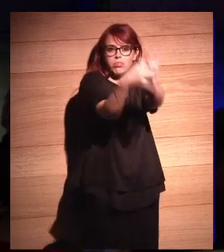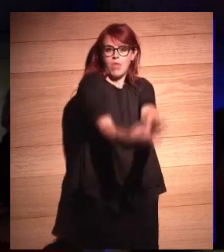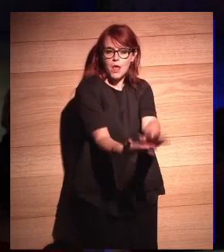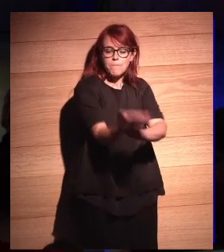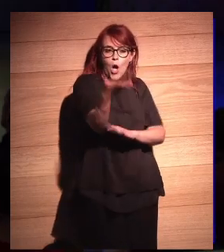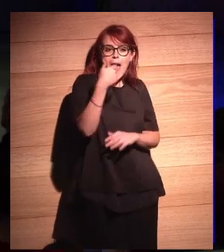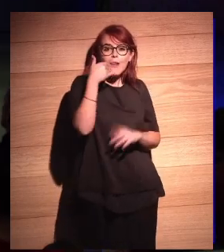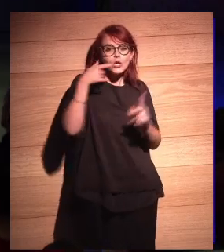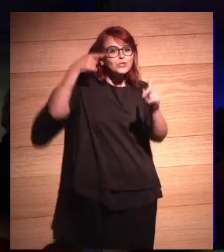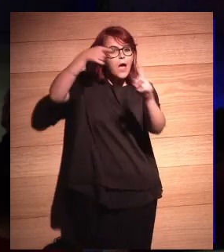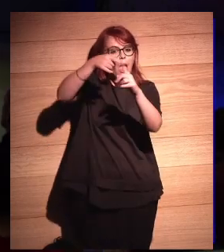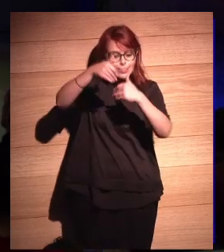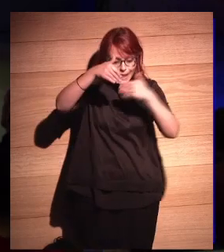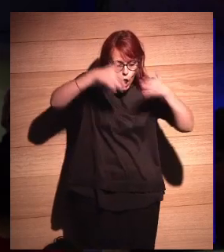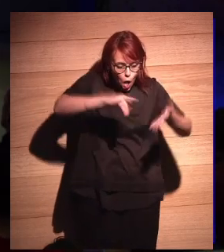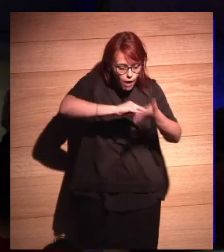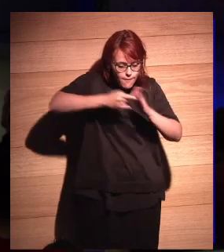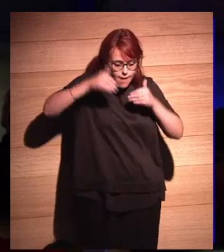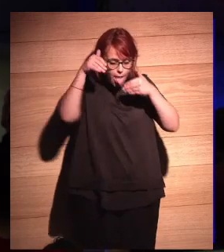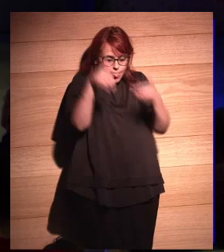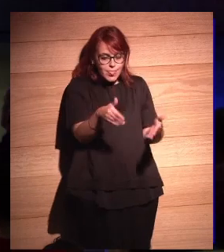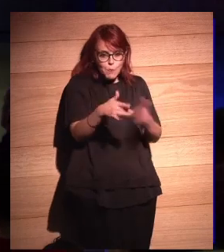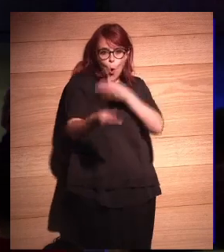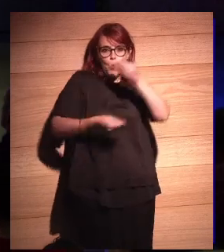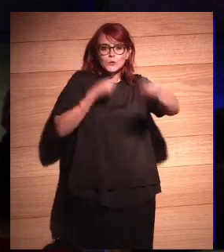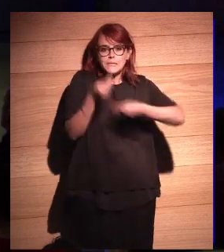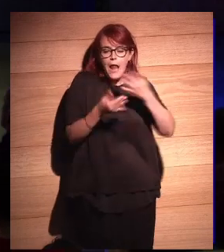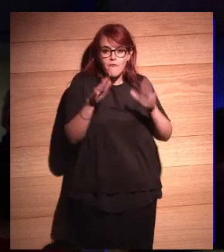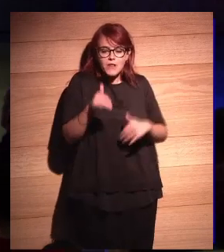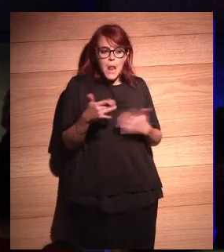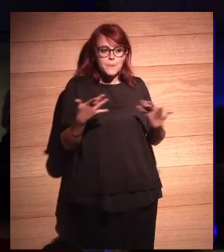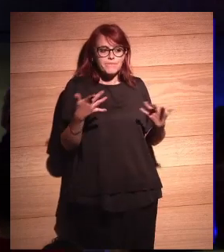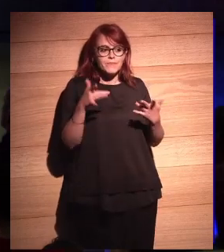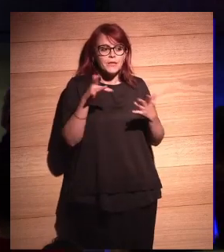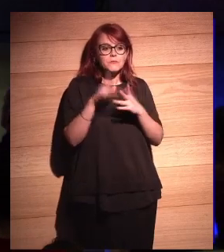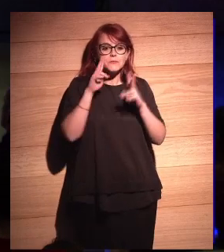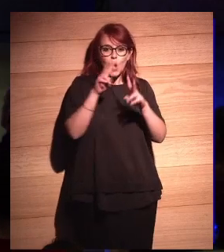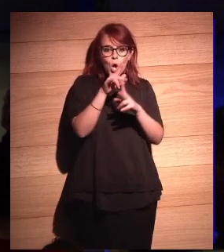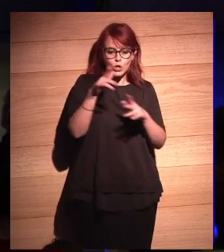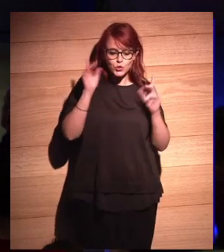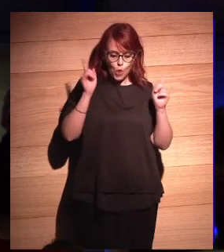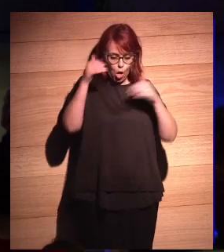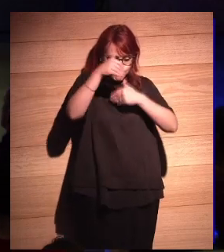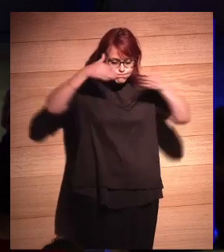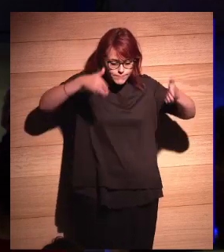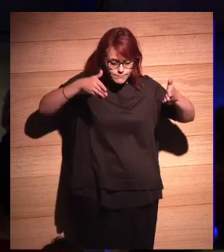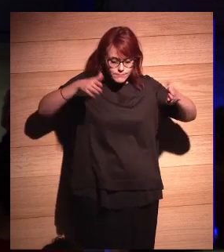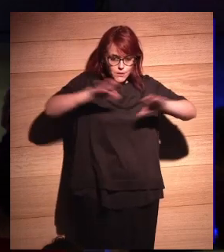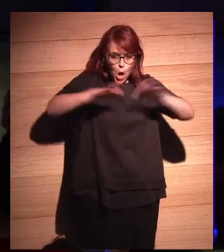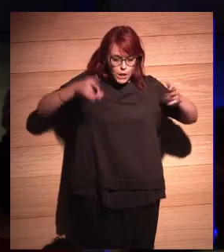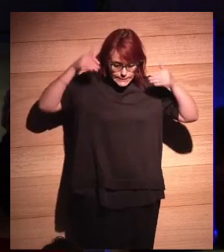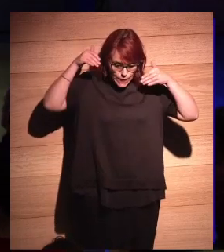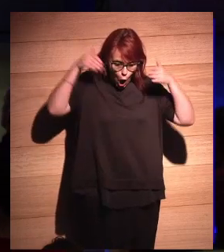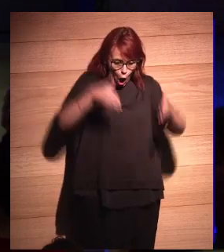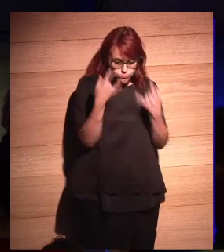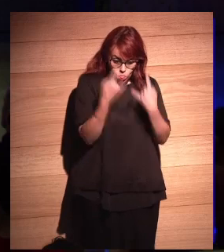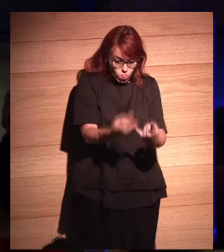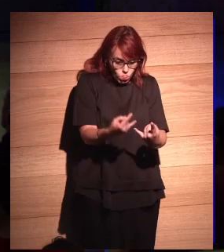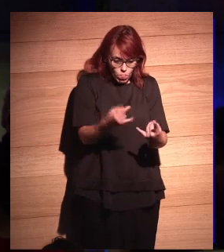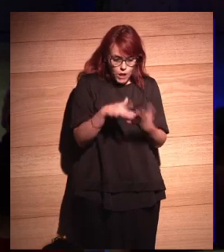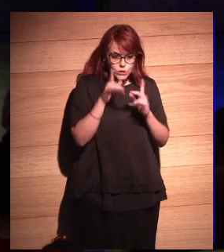was so focused on the technology that I had to use that I was just looking down, and I was completely obsessed with this,